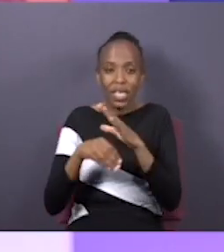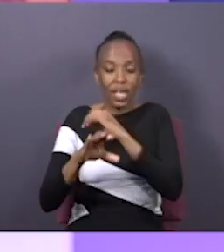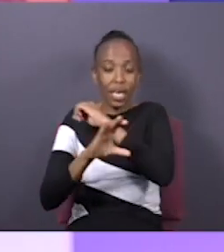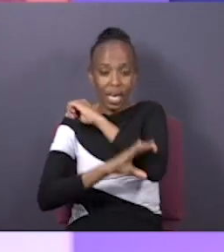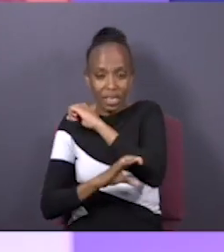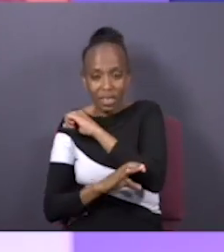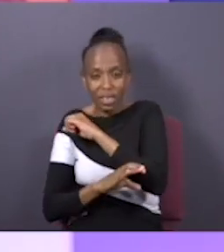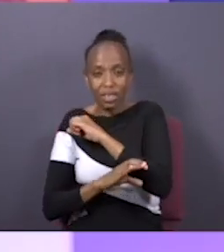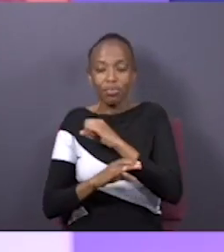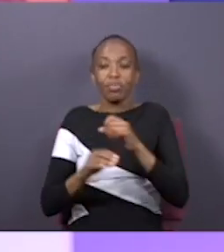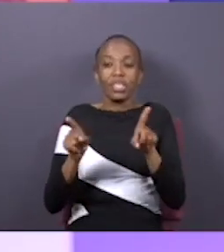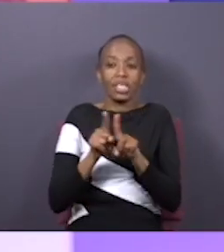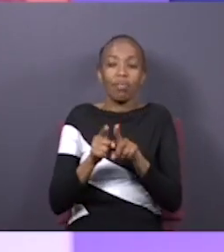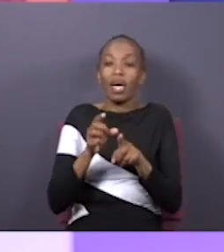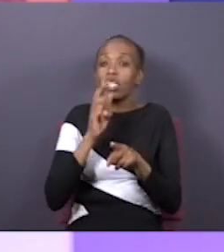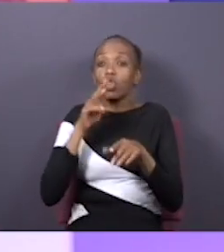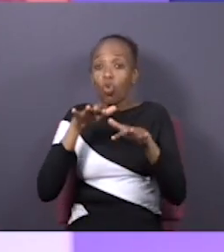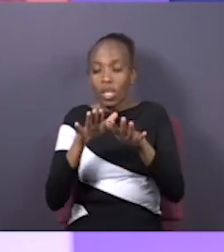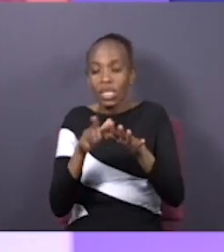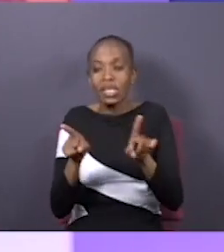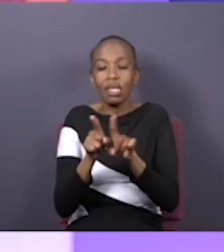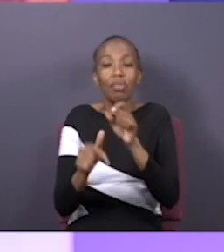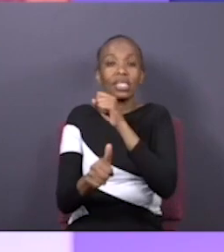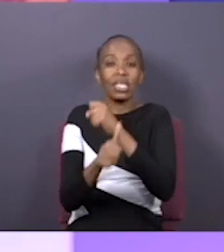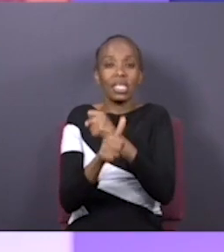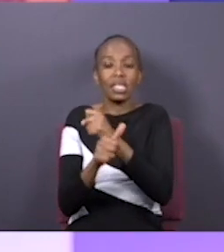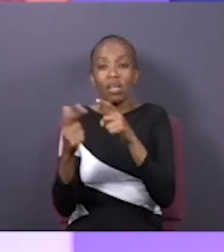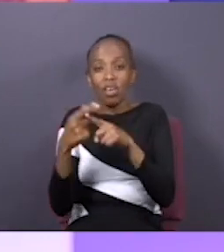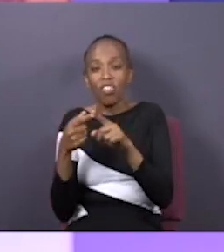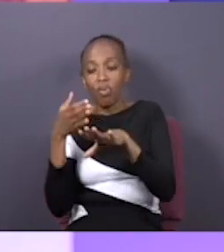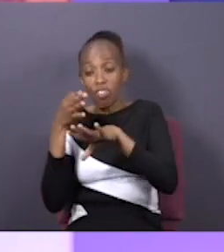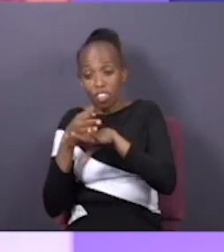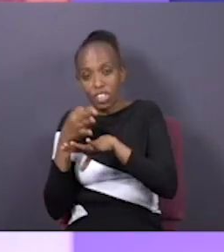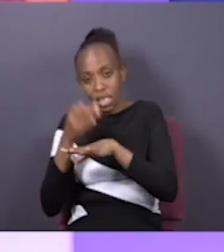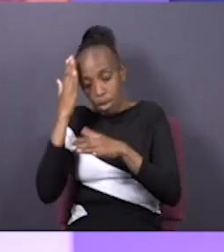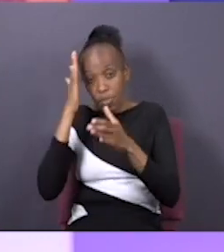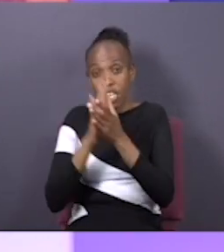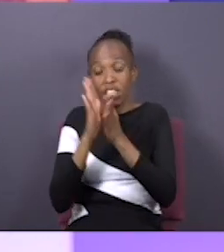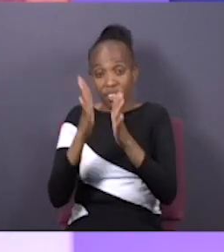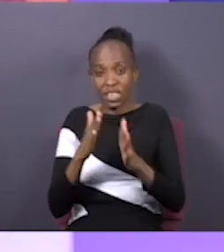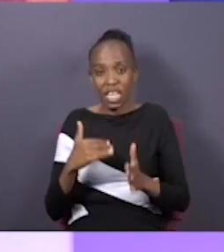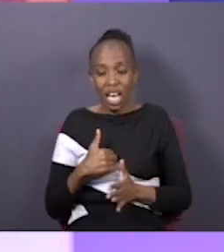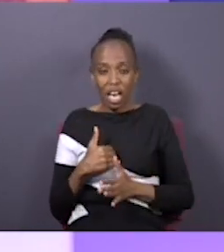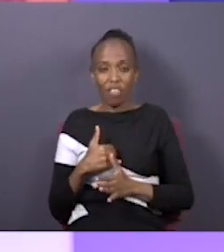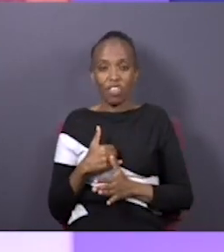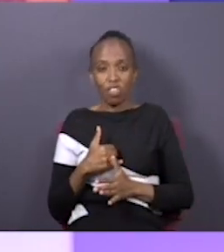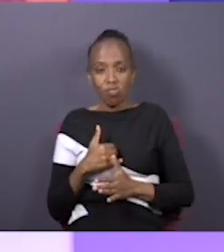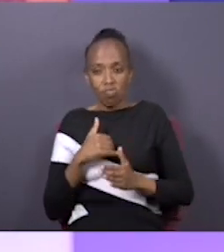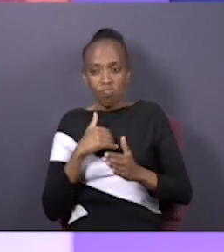the country, in danger at sea, and in danger from false believers.